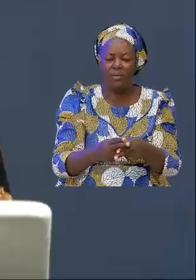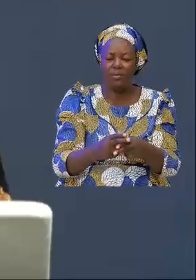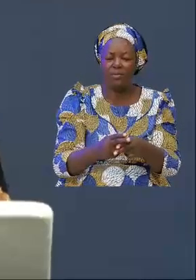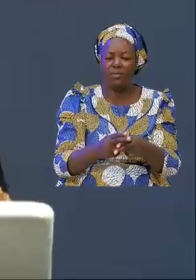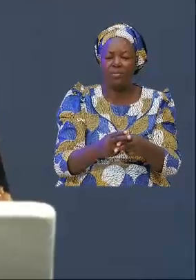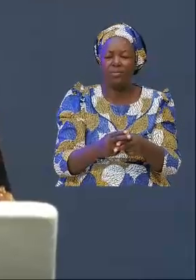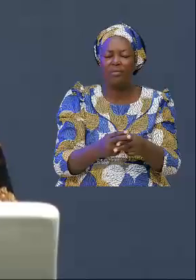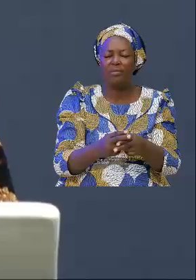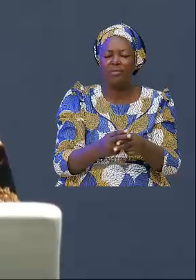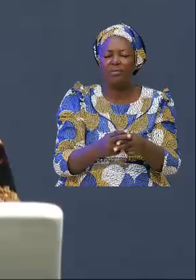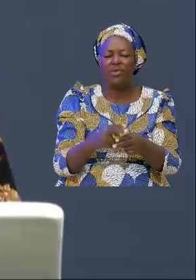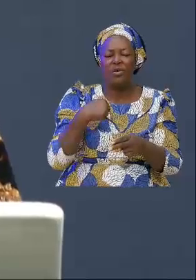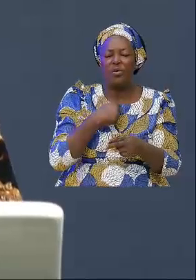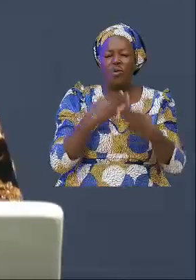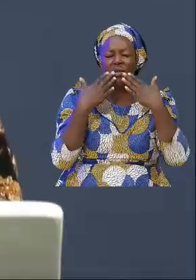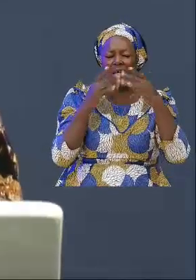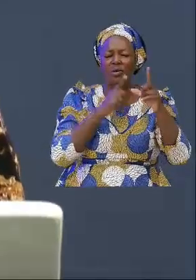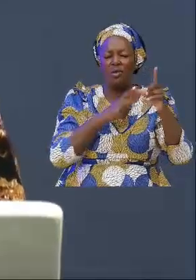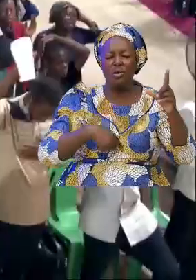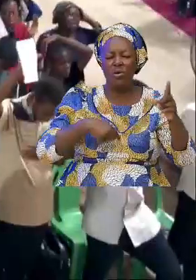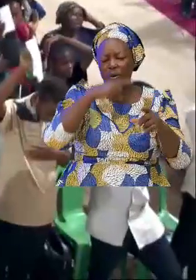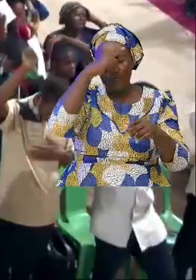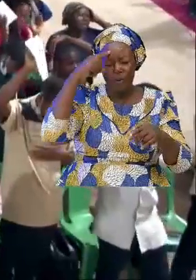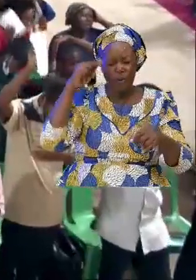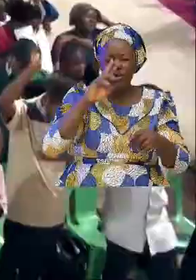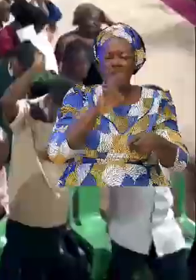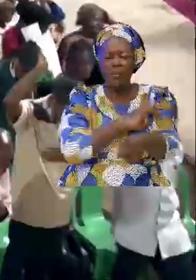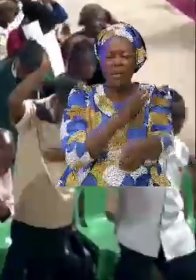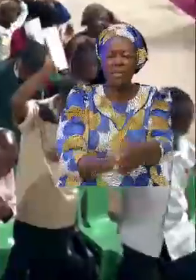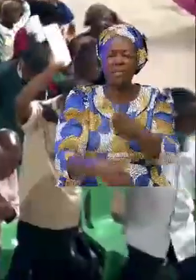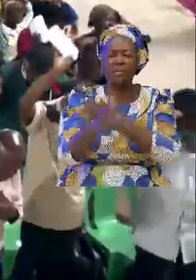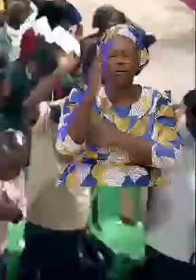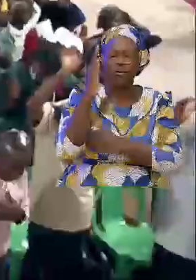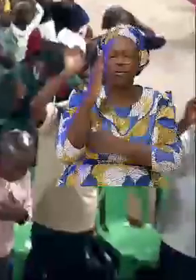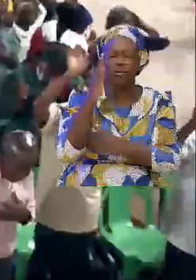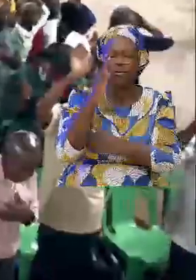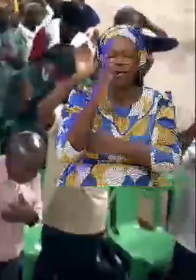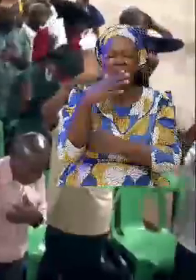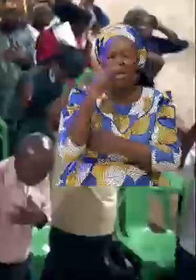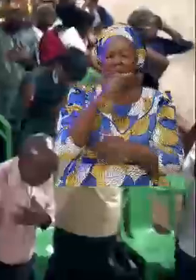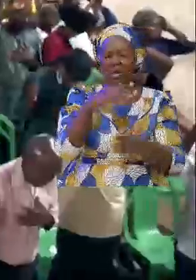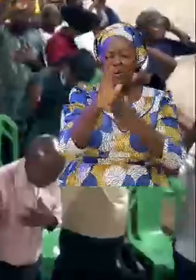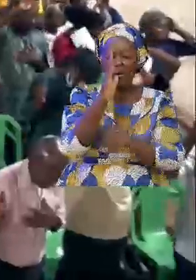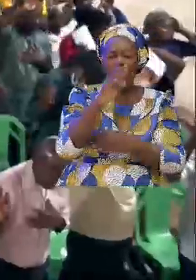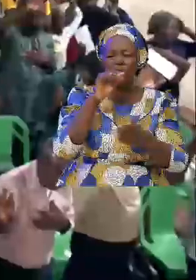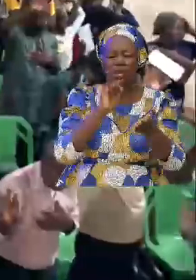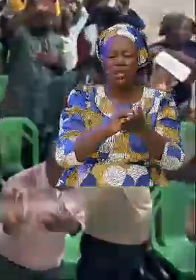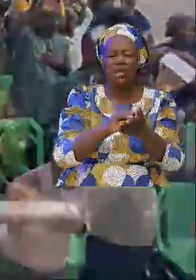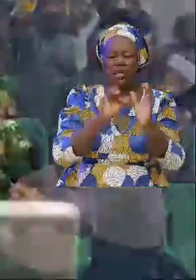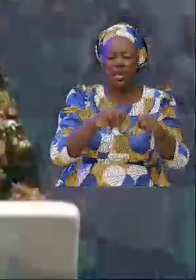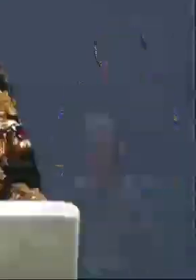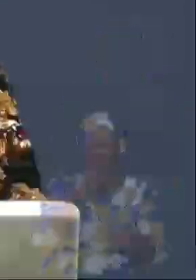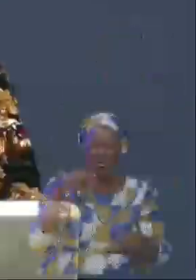Father, in Jesus' name, we thank you, Lord, because you are a mighty